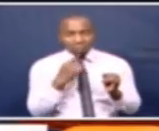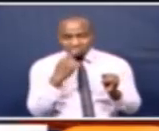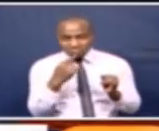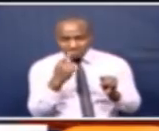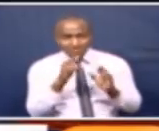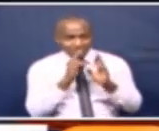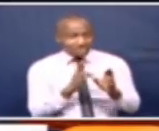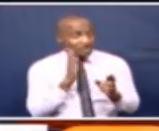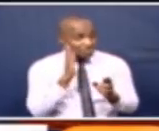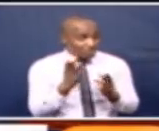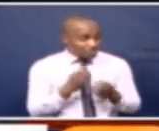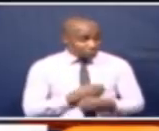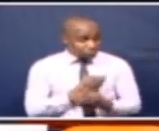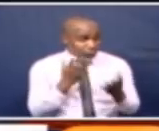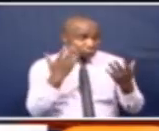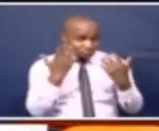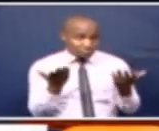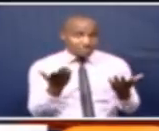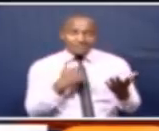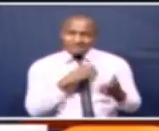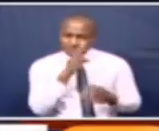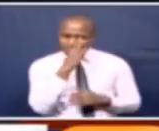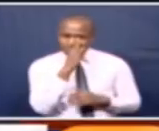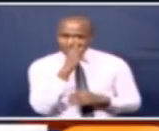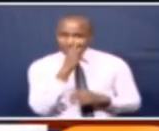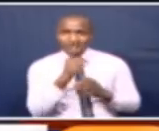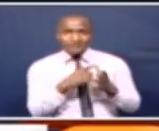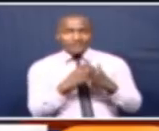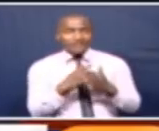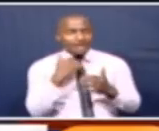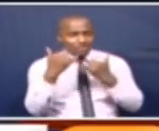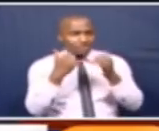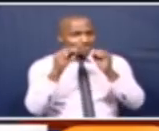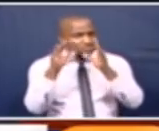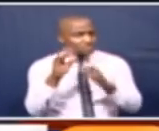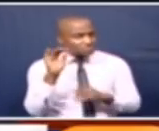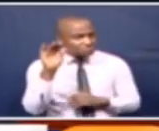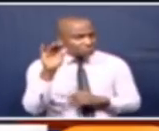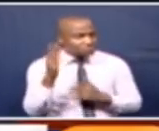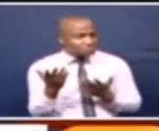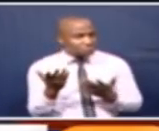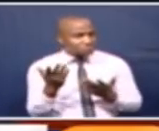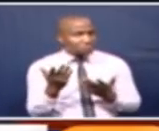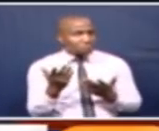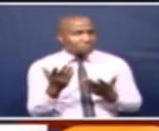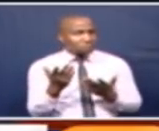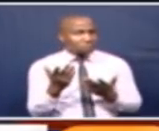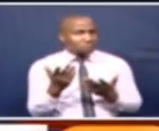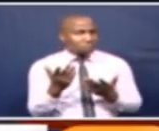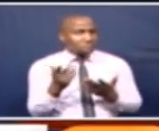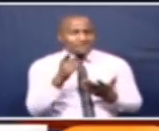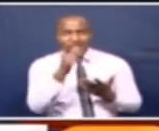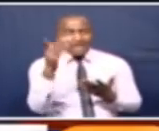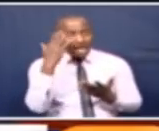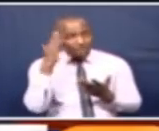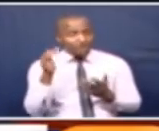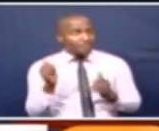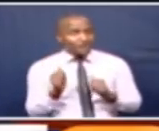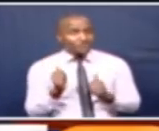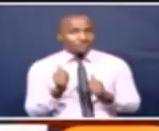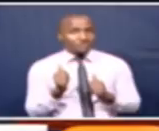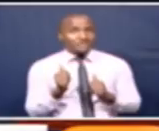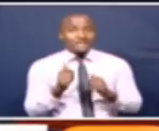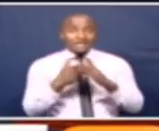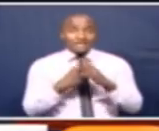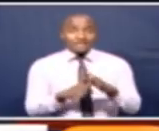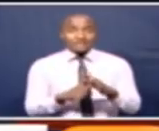the results coming out, so I was doubting. Then I started calling the teachers, trying to find out. They were not also aware, so they